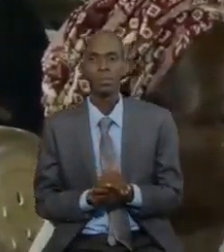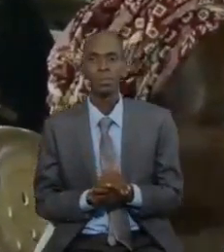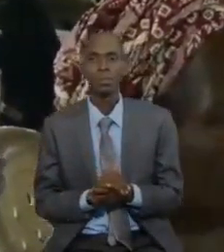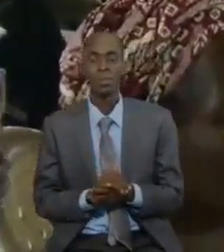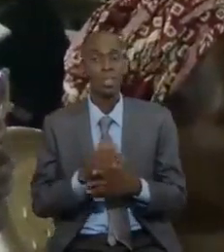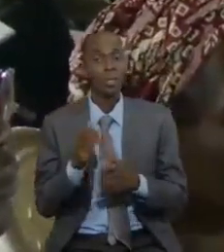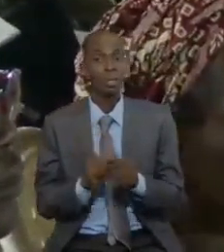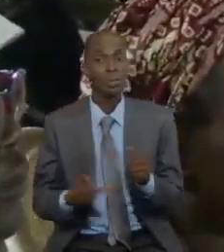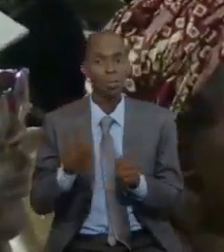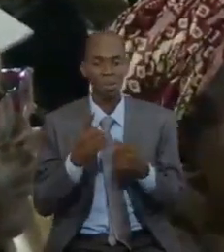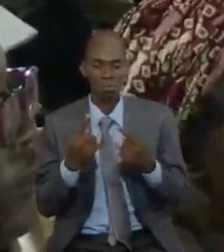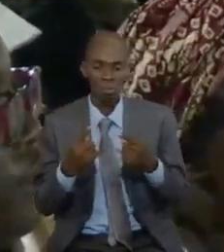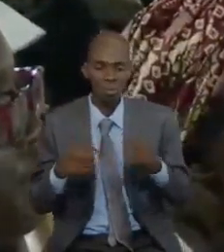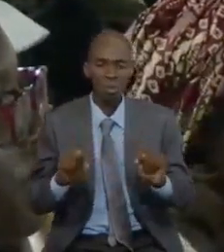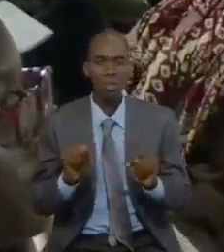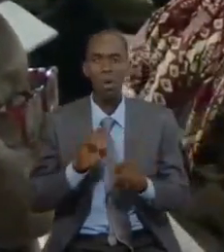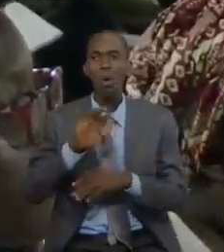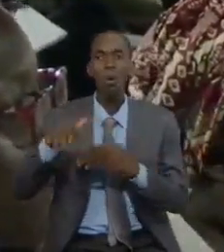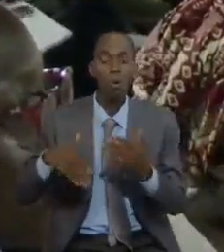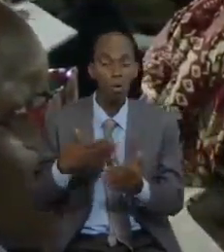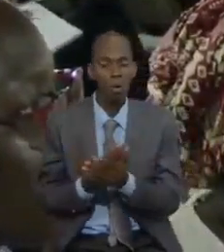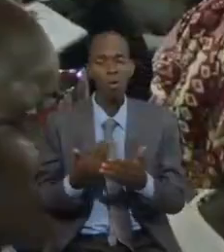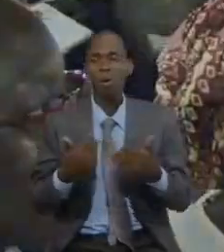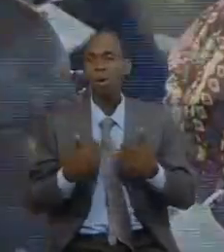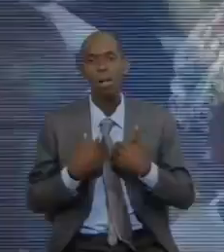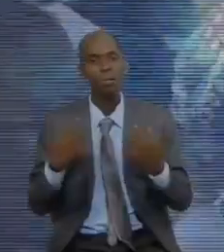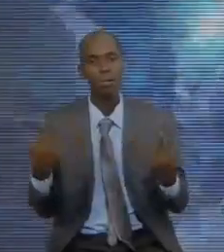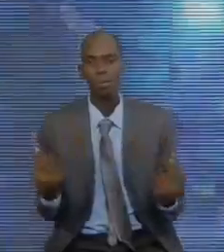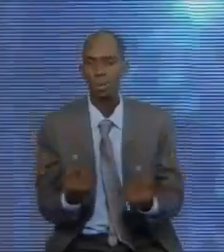Everybody trying, all have sinned.